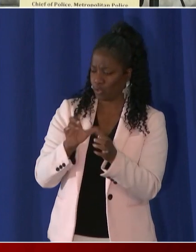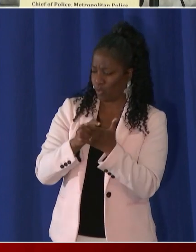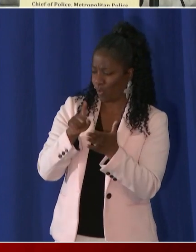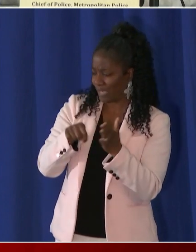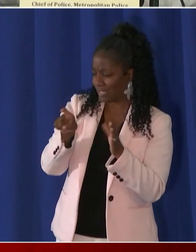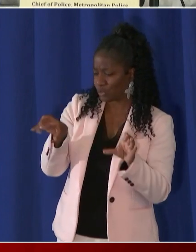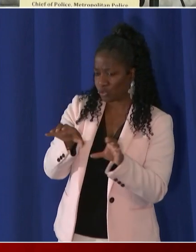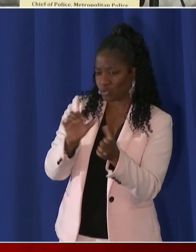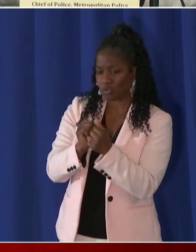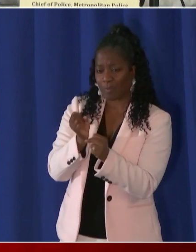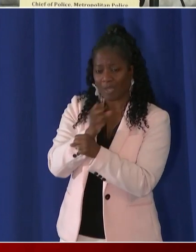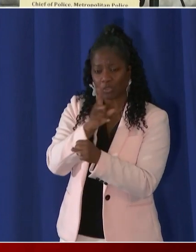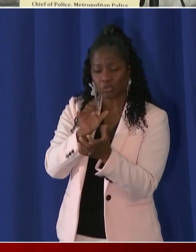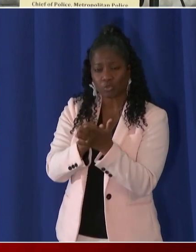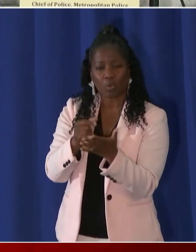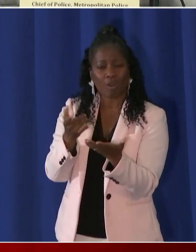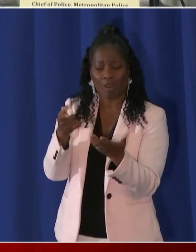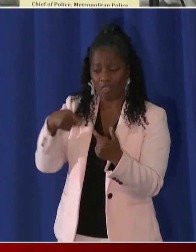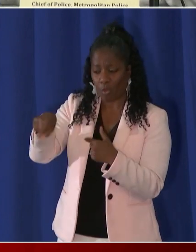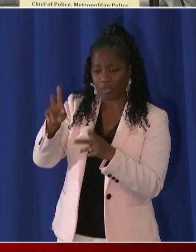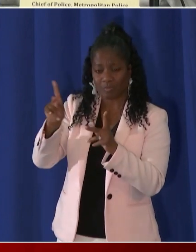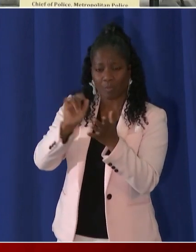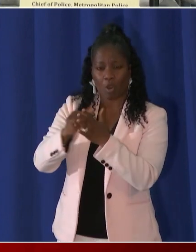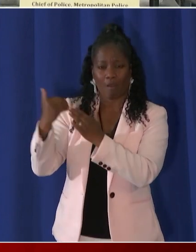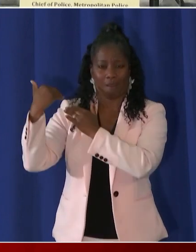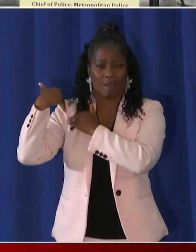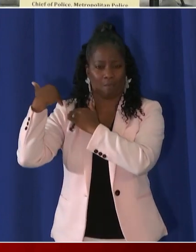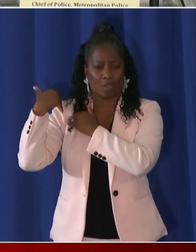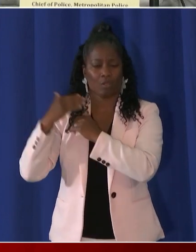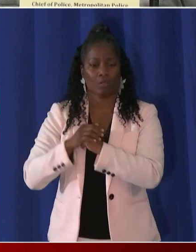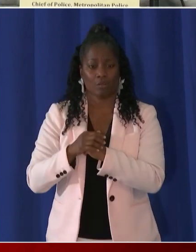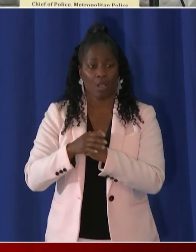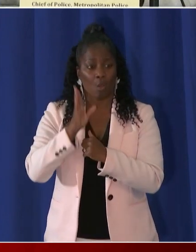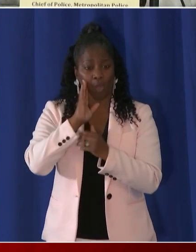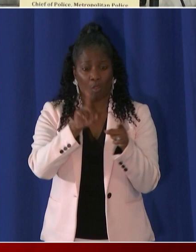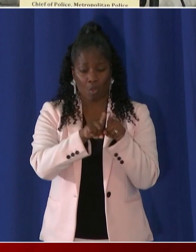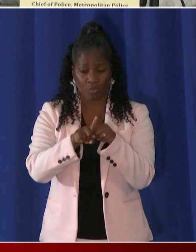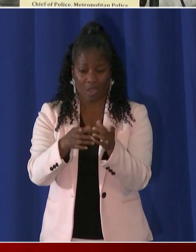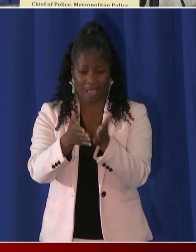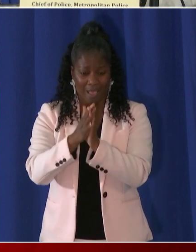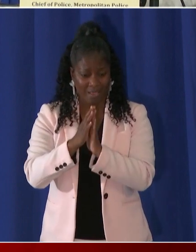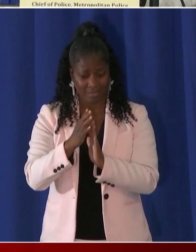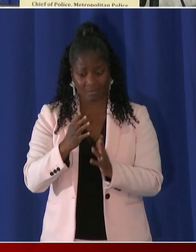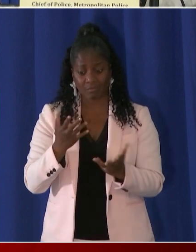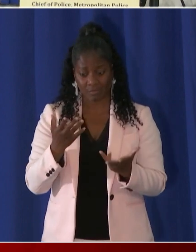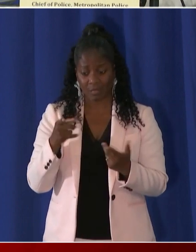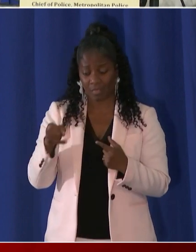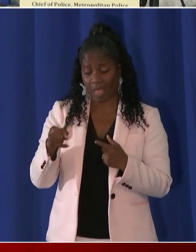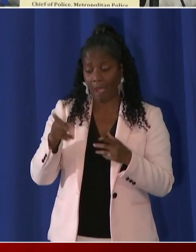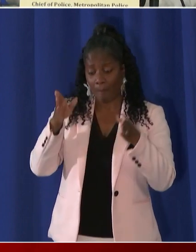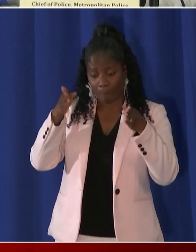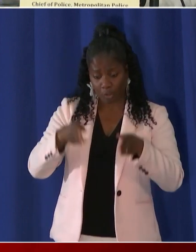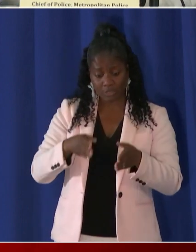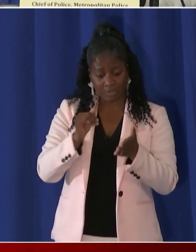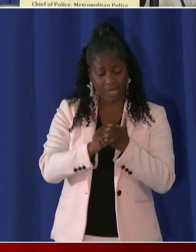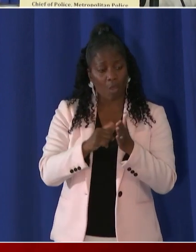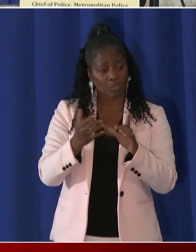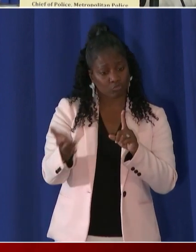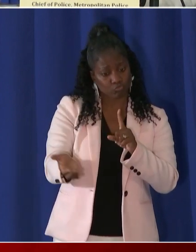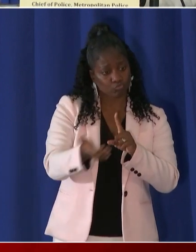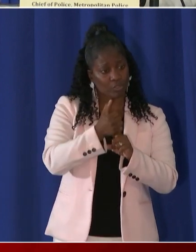to do to hold violent criminals accountable. I should add, with respect to the guy who was arrested for coming out of